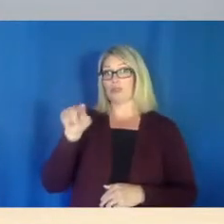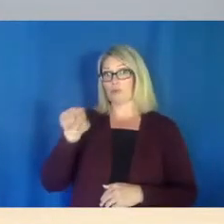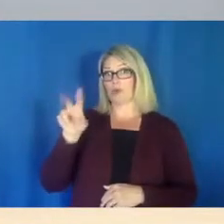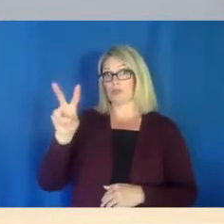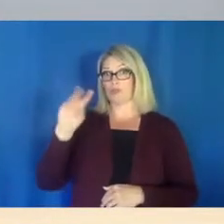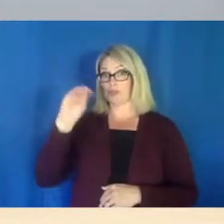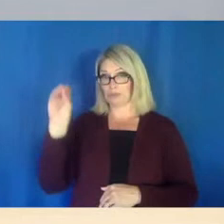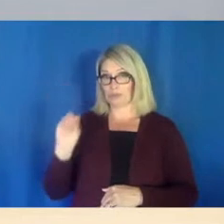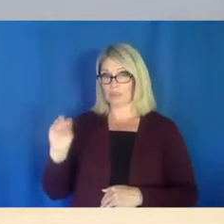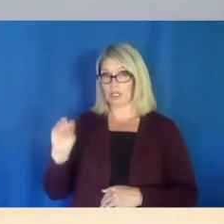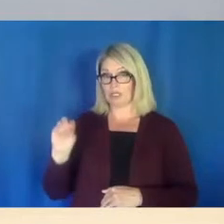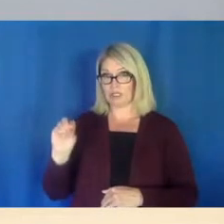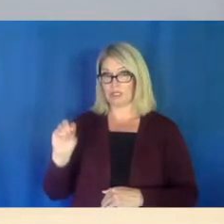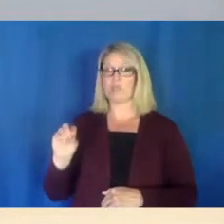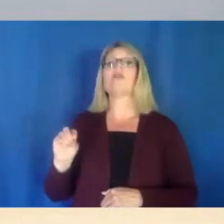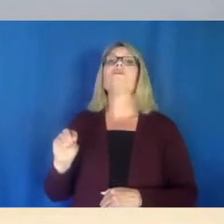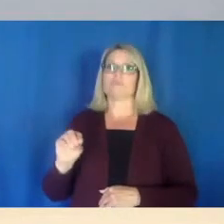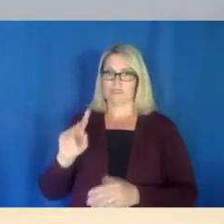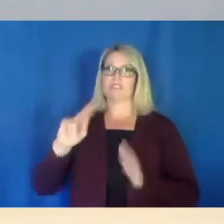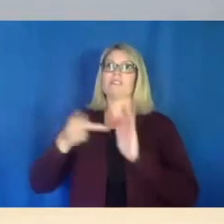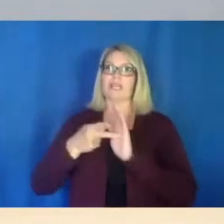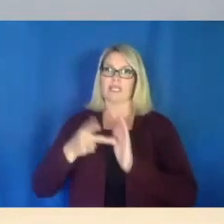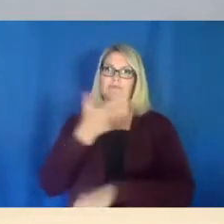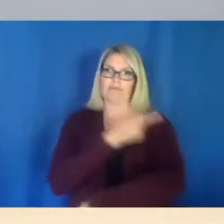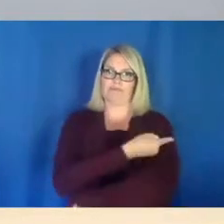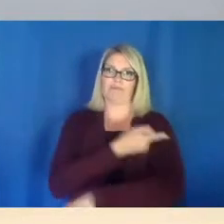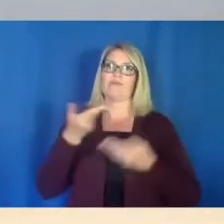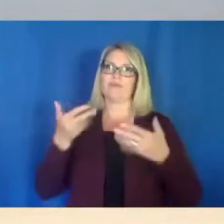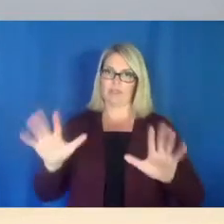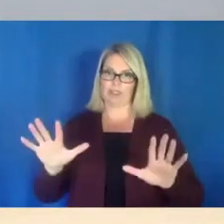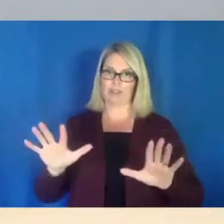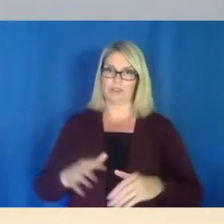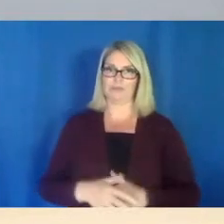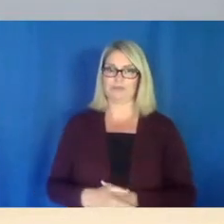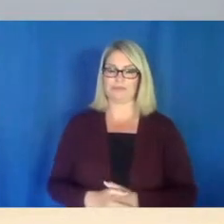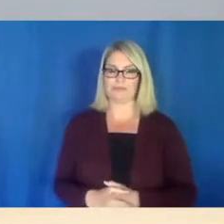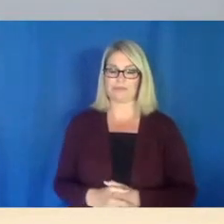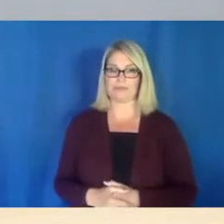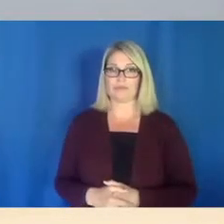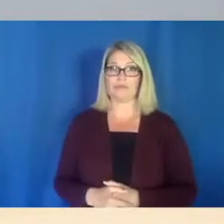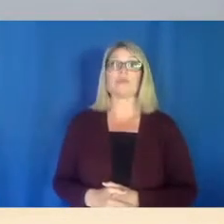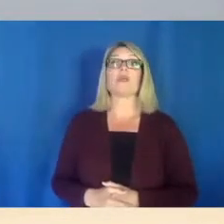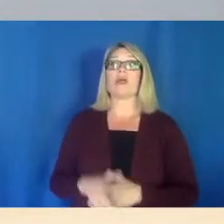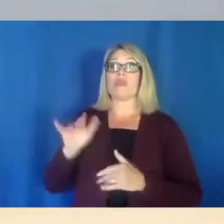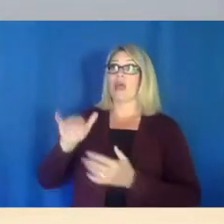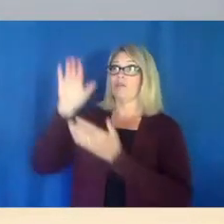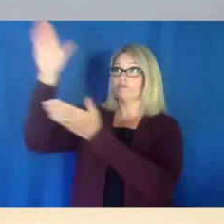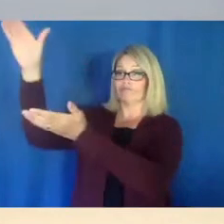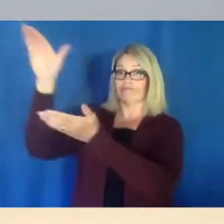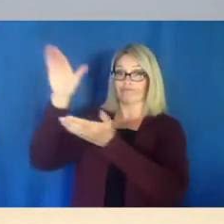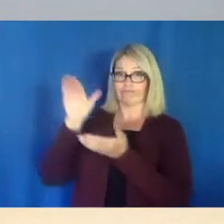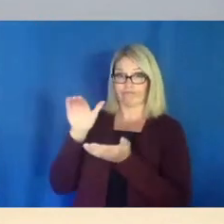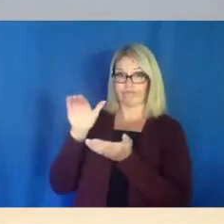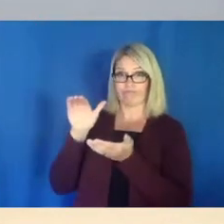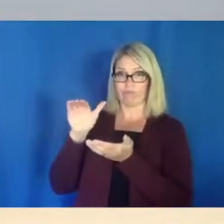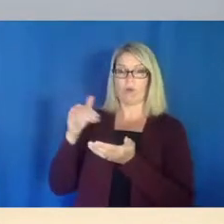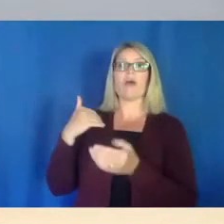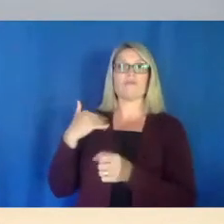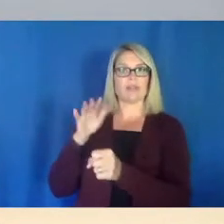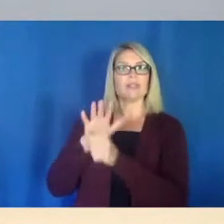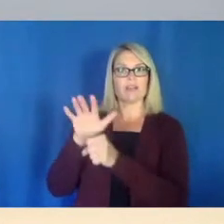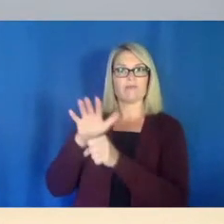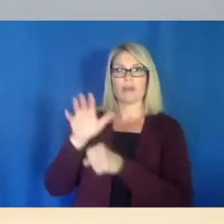have received 2 doses. Based on the supply of vaccine in PEI, we will have enough mRNA vaccine to